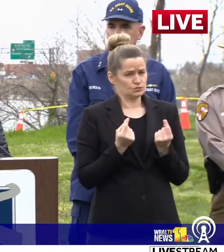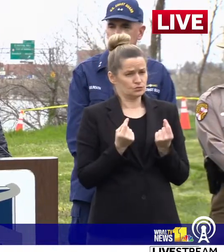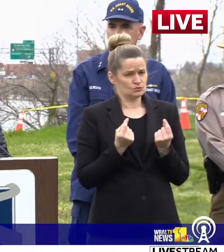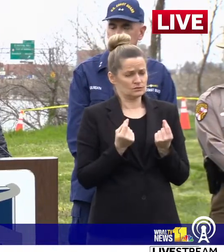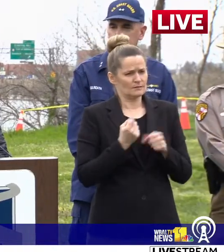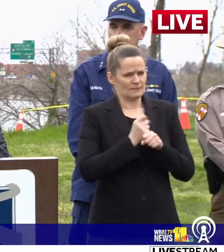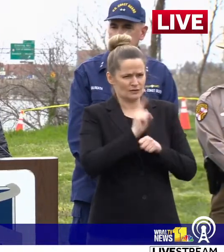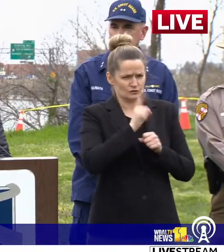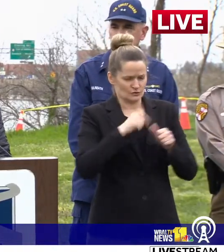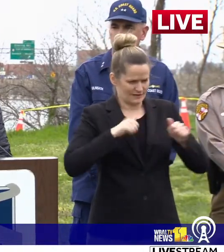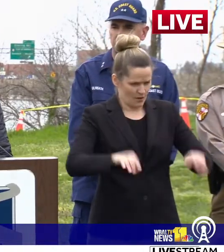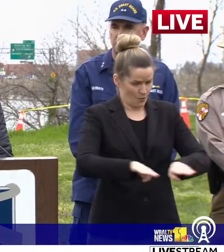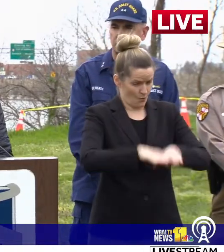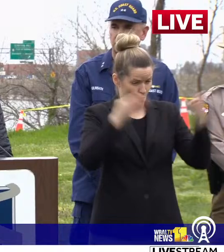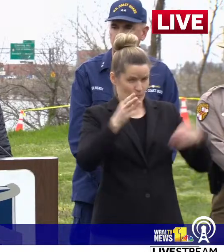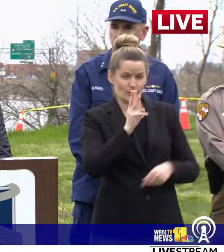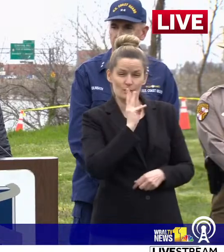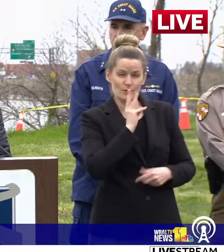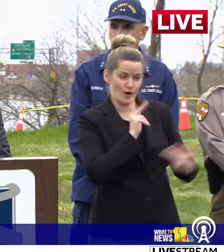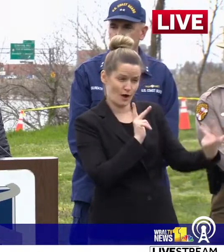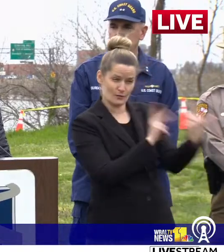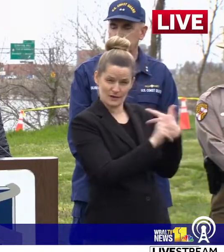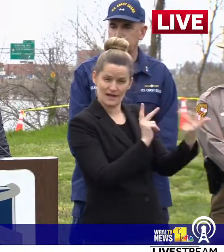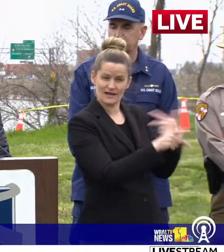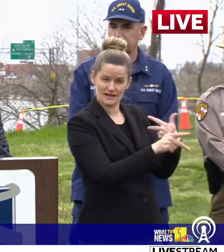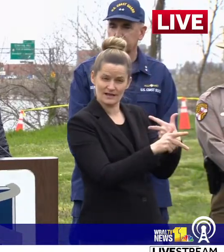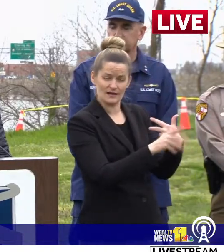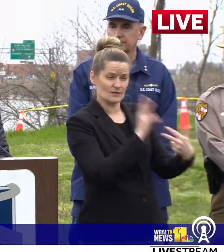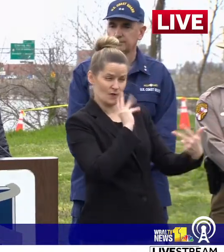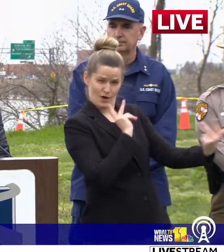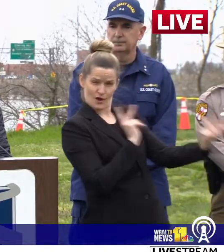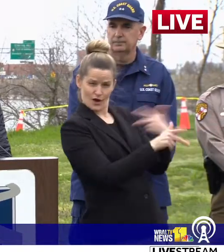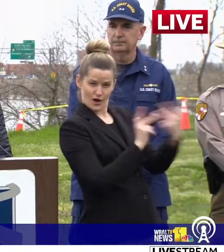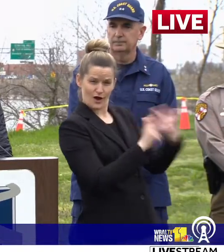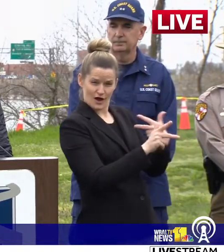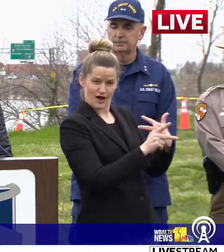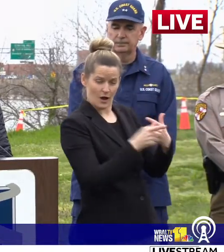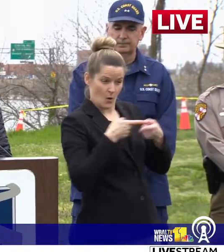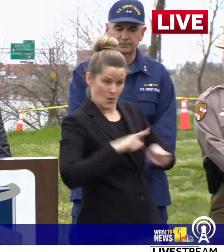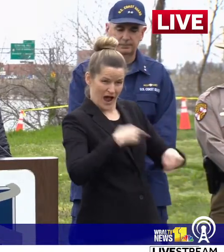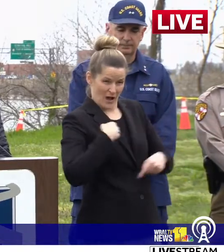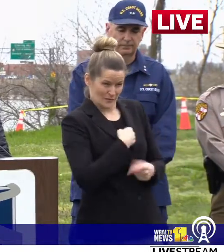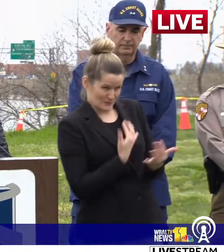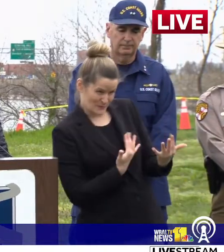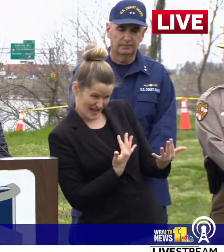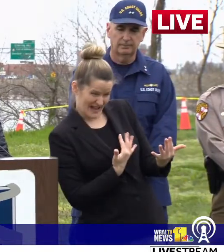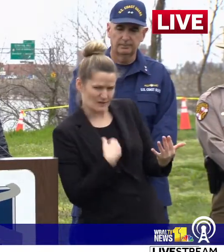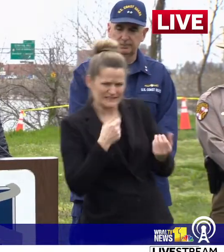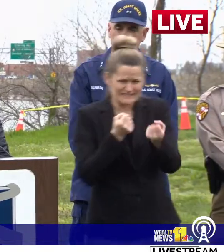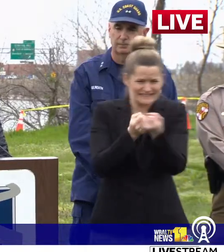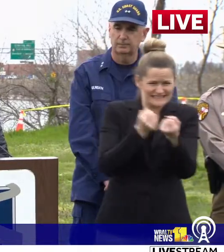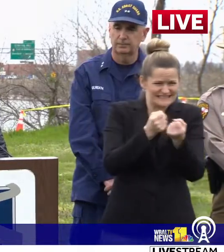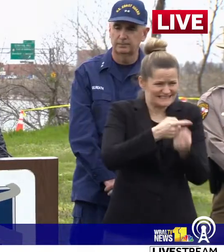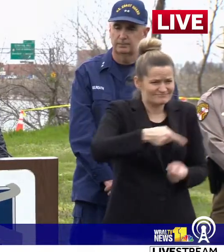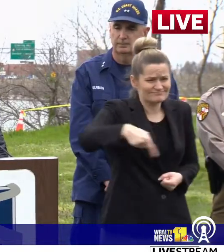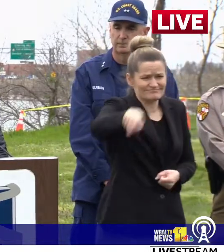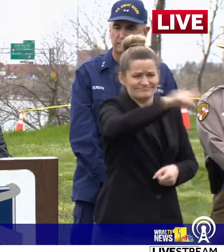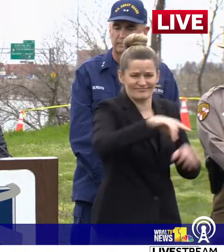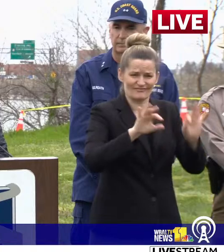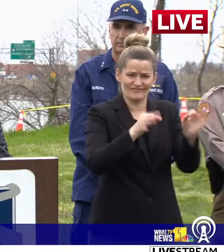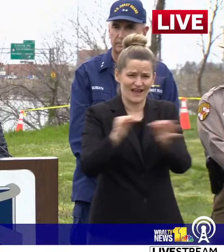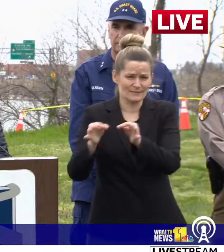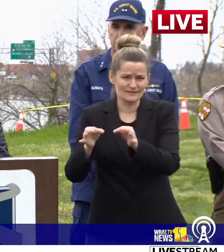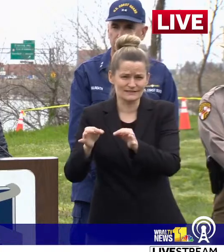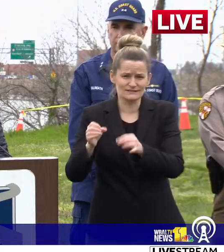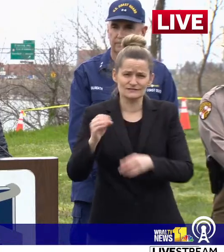channel open, but in the meantime, doing everything we can to support them and their families. And again, I want to thank you, Governor, and the General Assembly for the fast